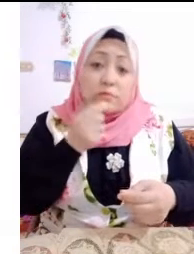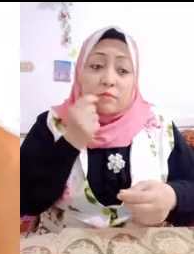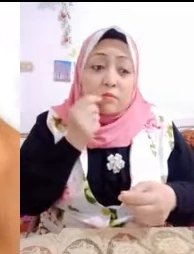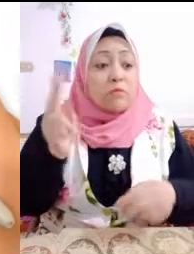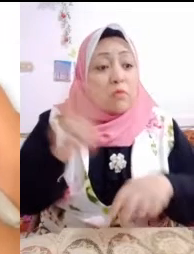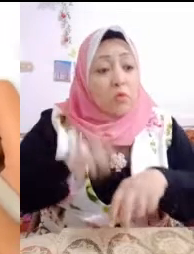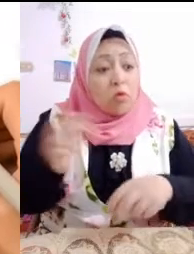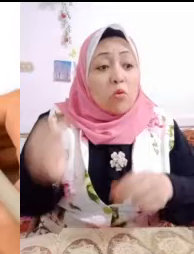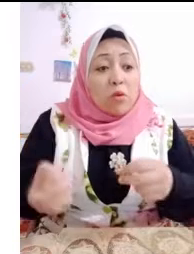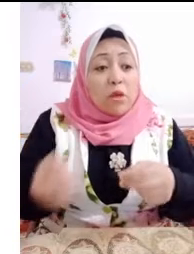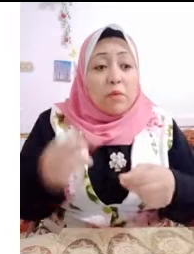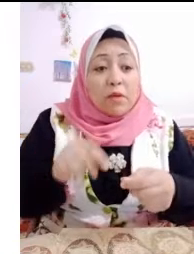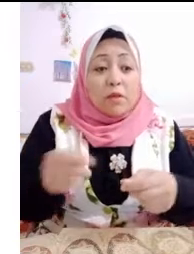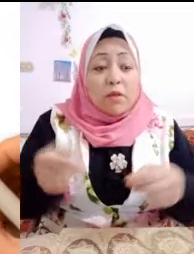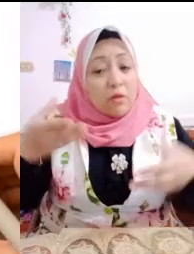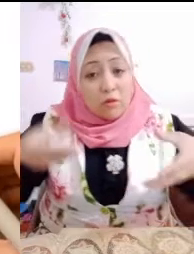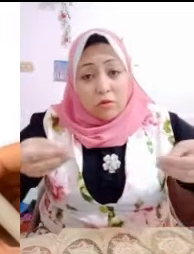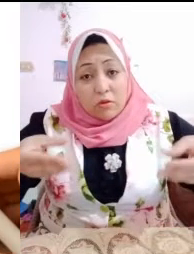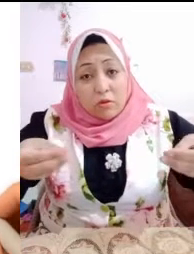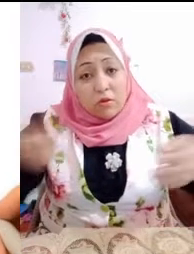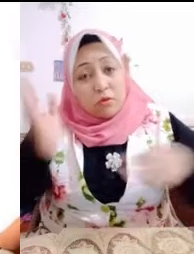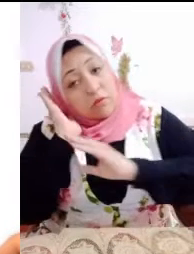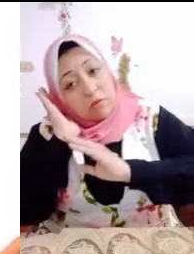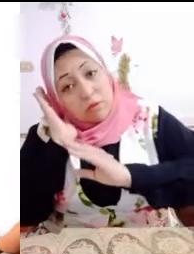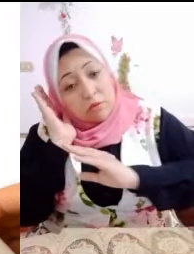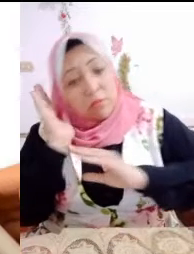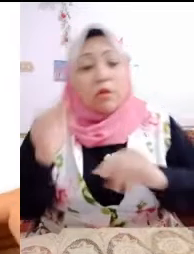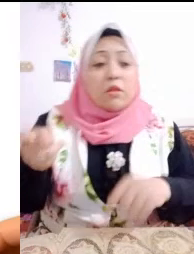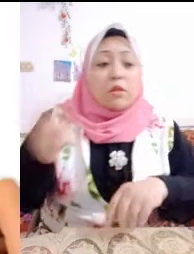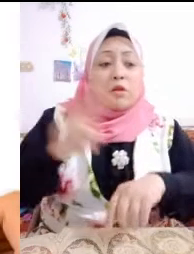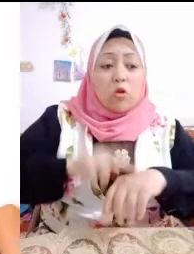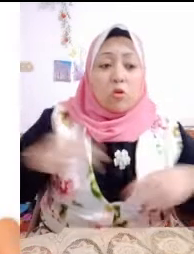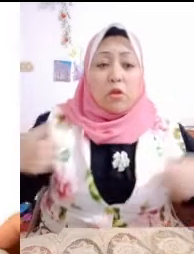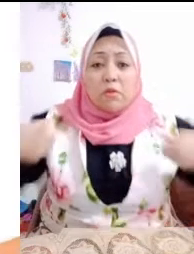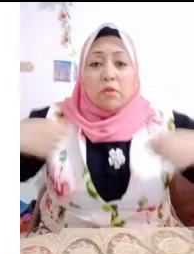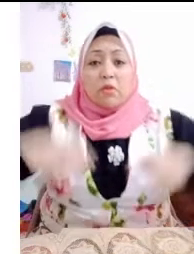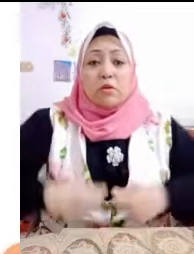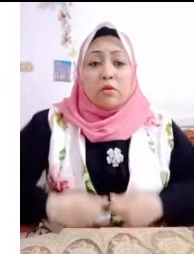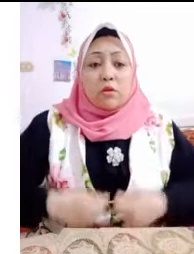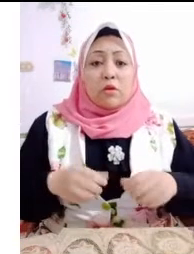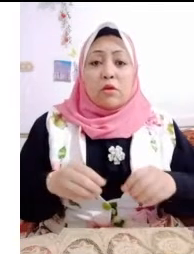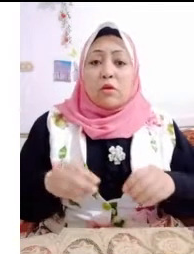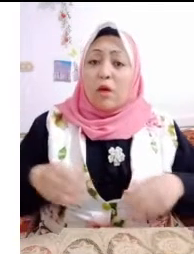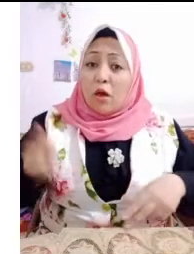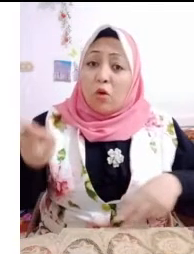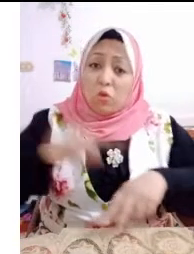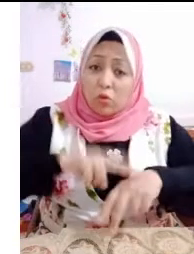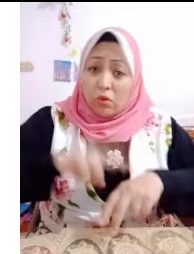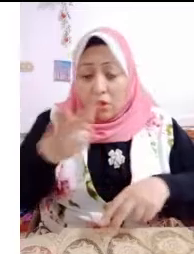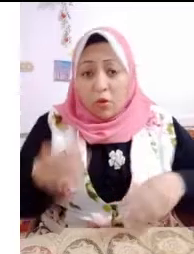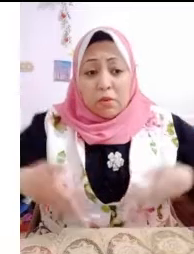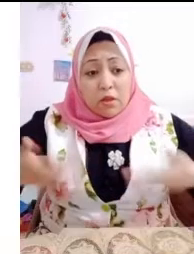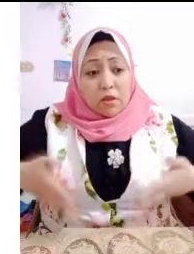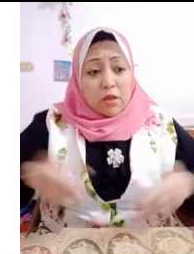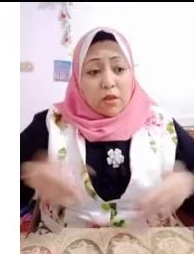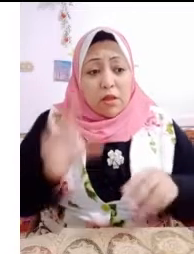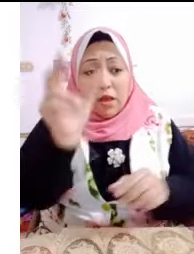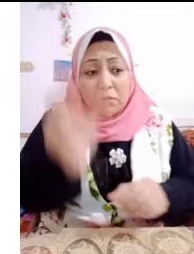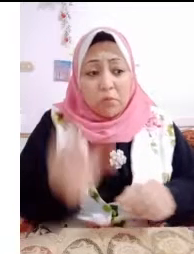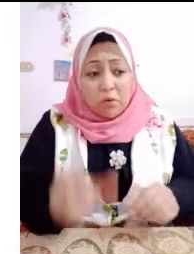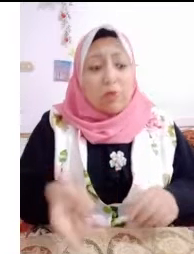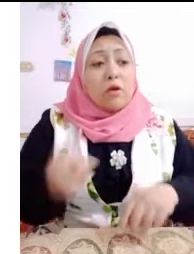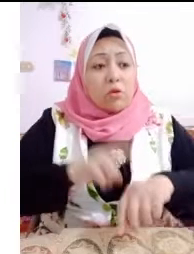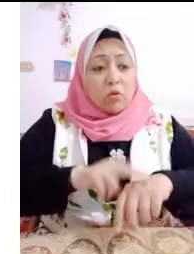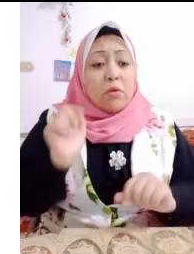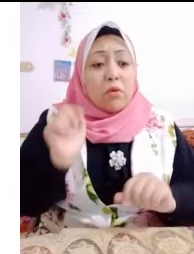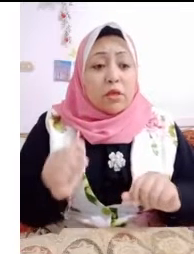small plastic beads. Also, pillows, toys, and the raw materials for other plastics often contain microplastics.